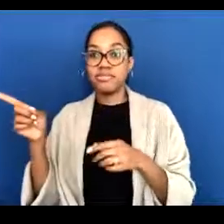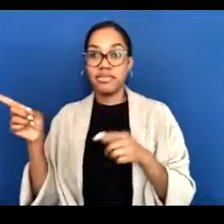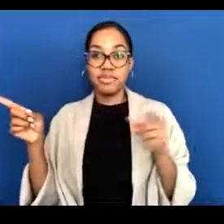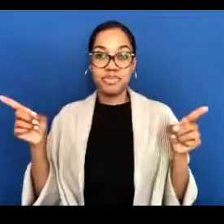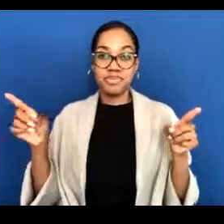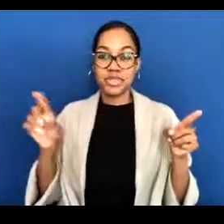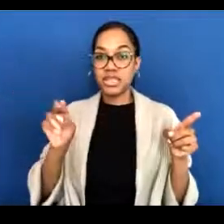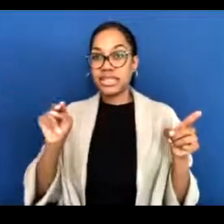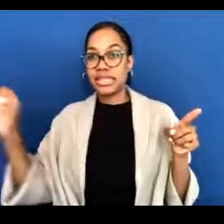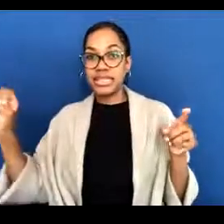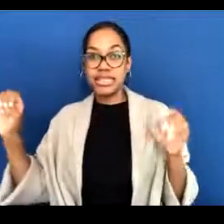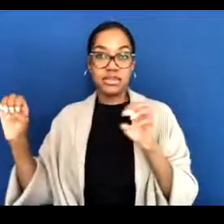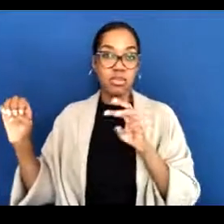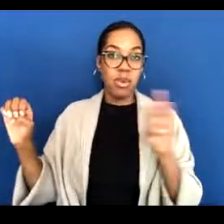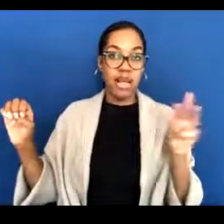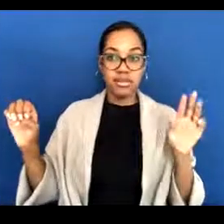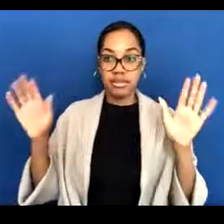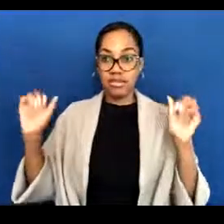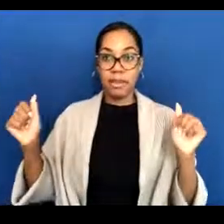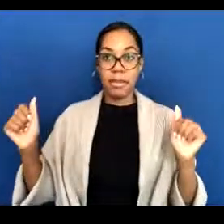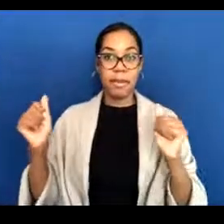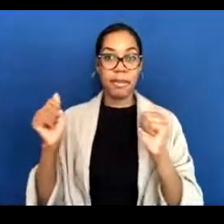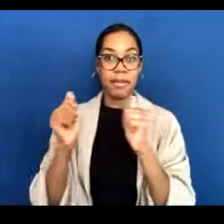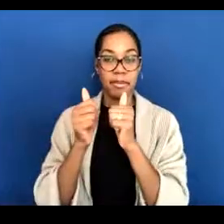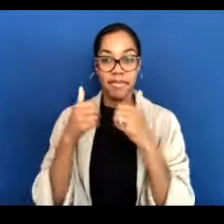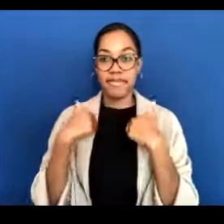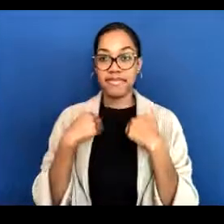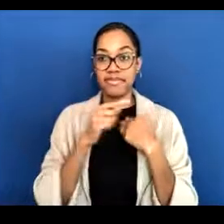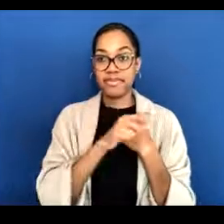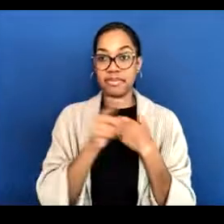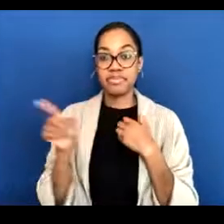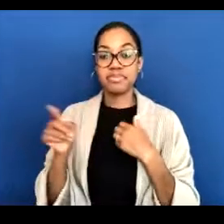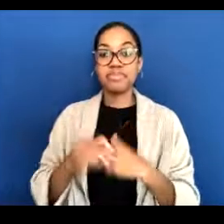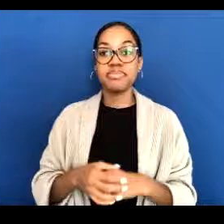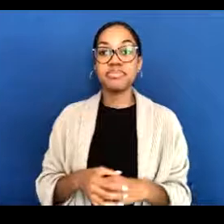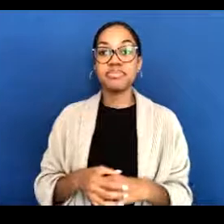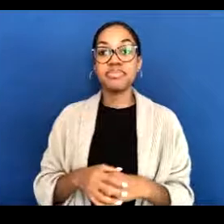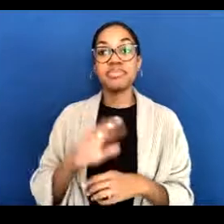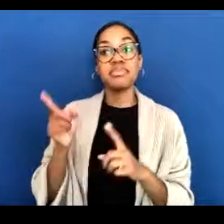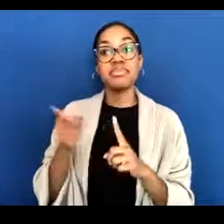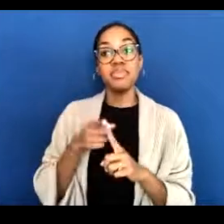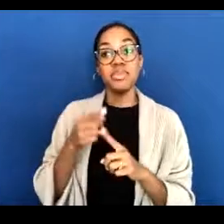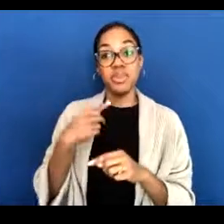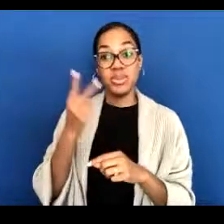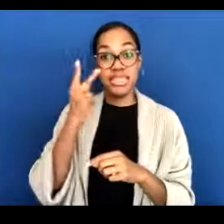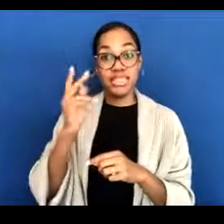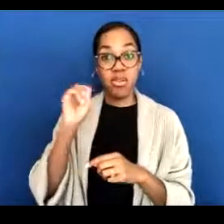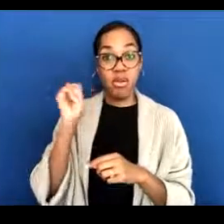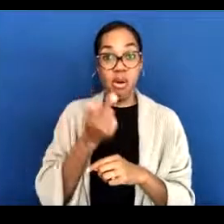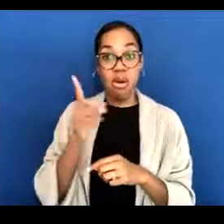Hawaiian Islands. And when you composite data from all these radars together, you get an image that looks like this here.